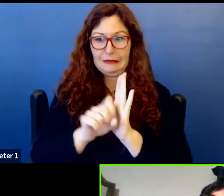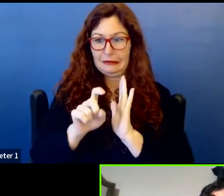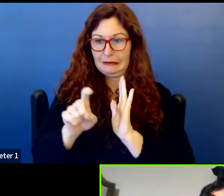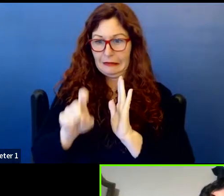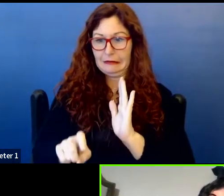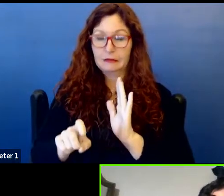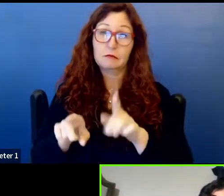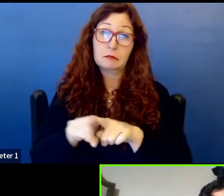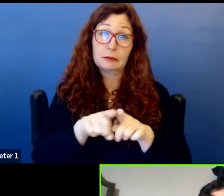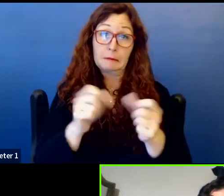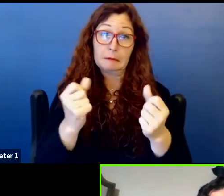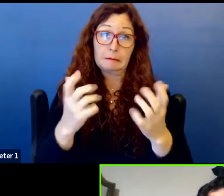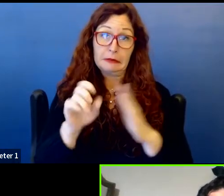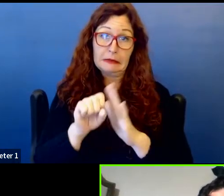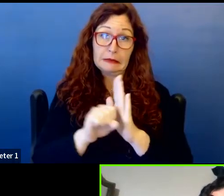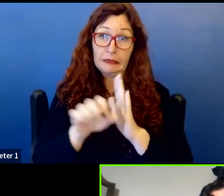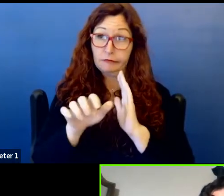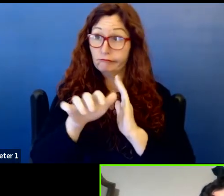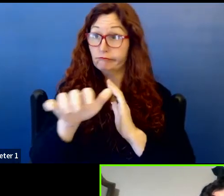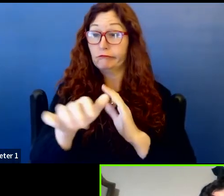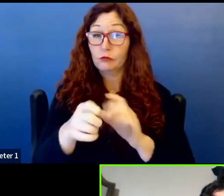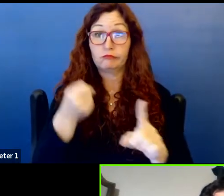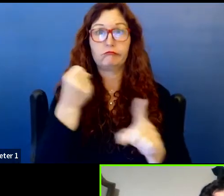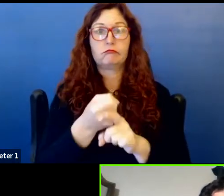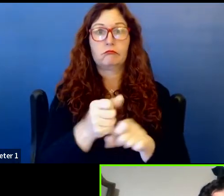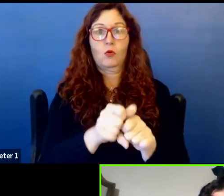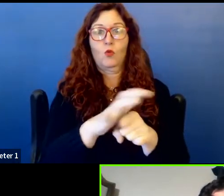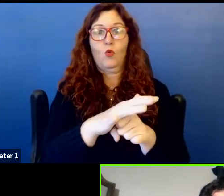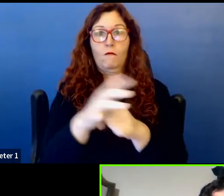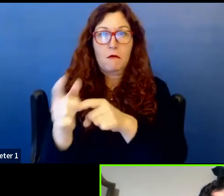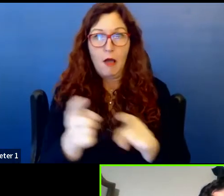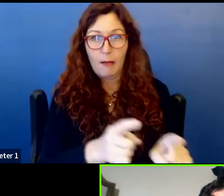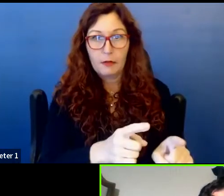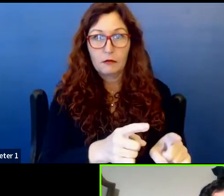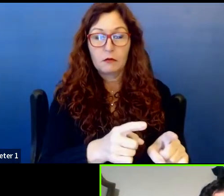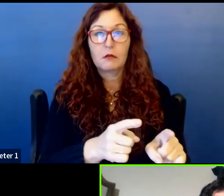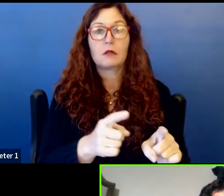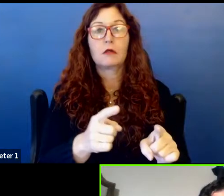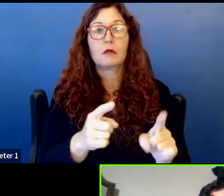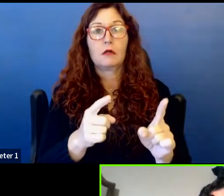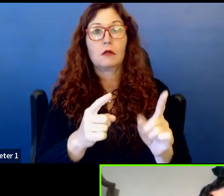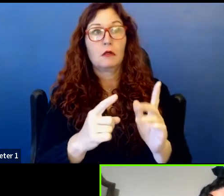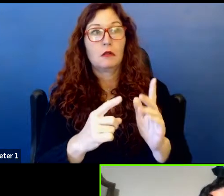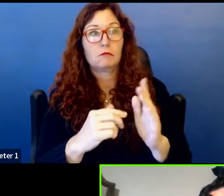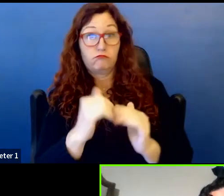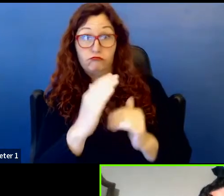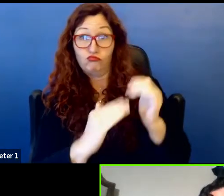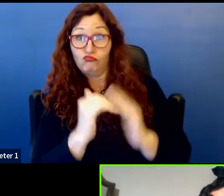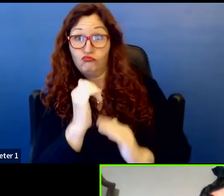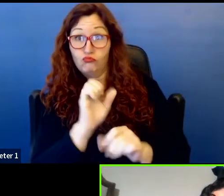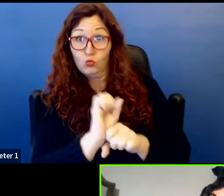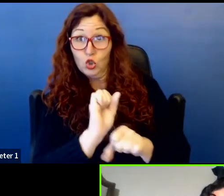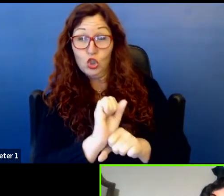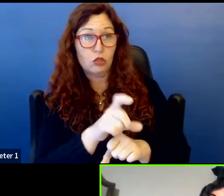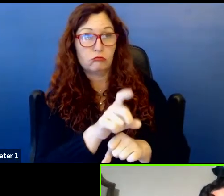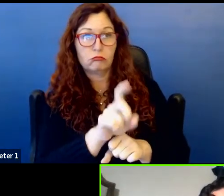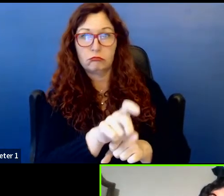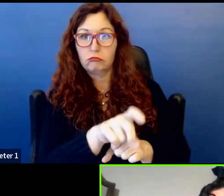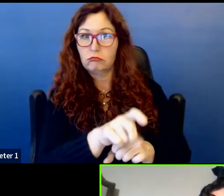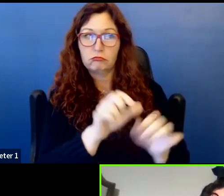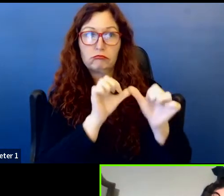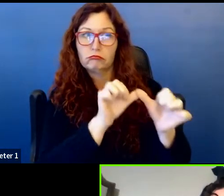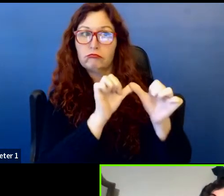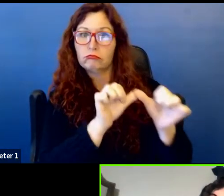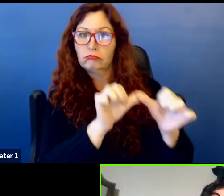the effects of the pandemic were felt um construction work was deemed as essential um but the workers that were